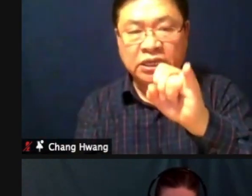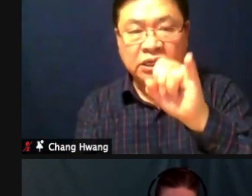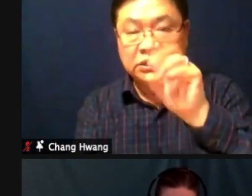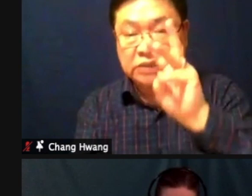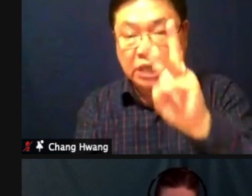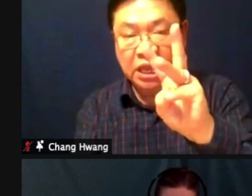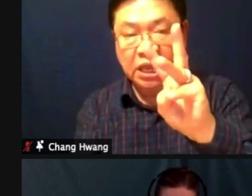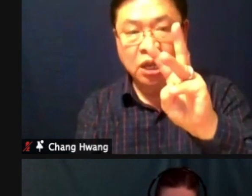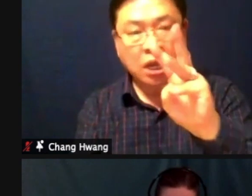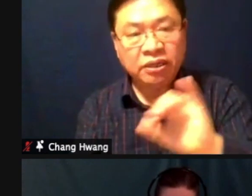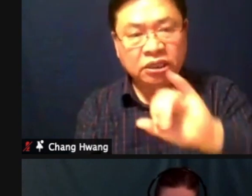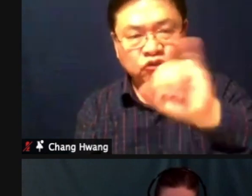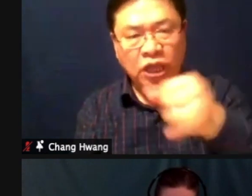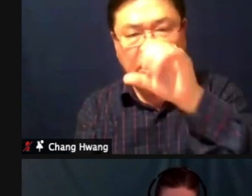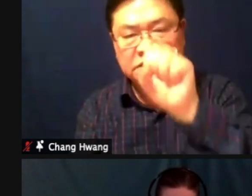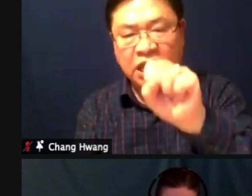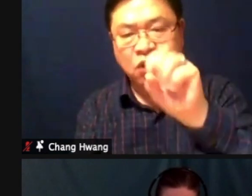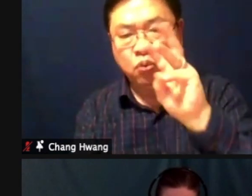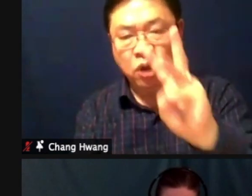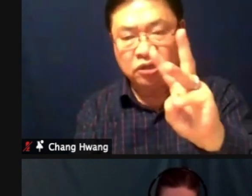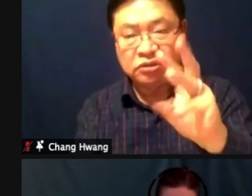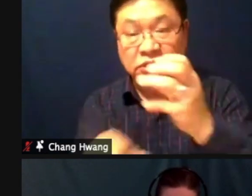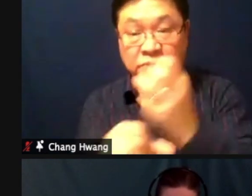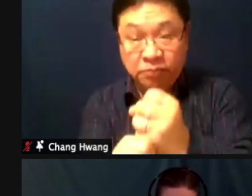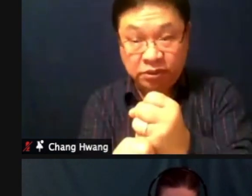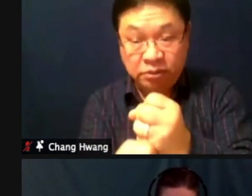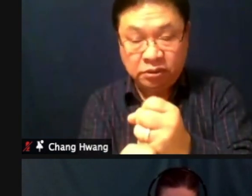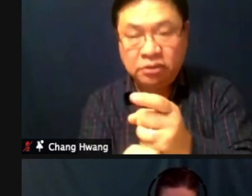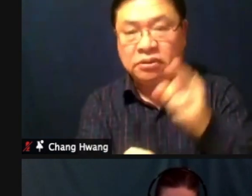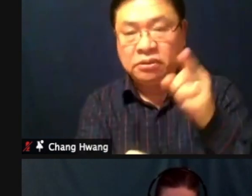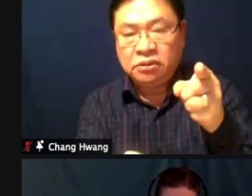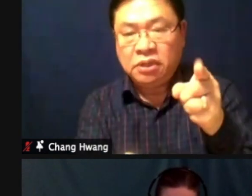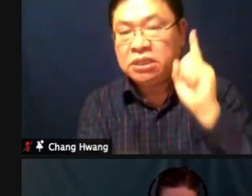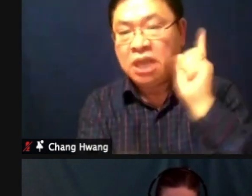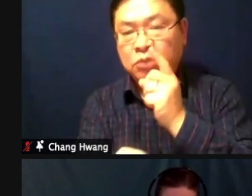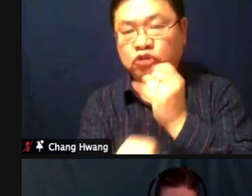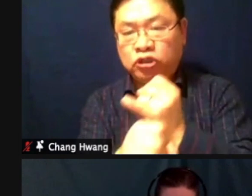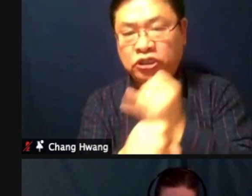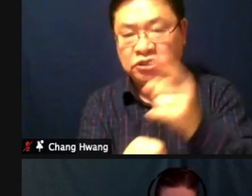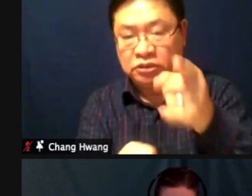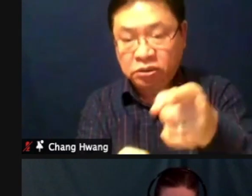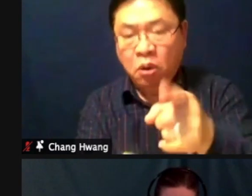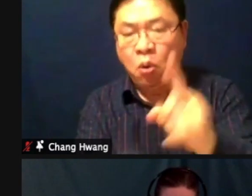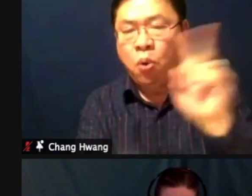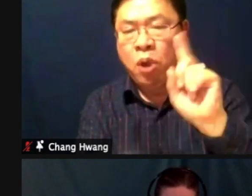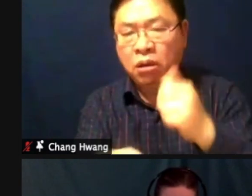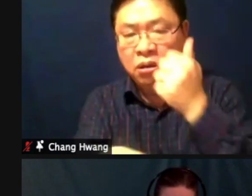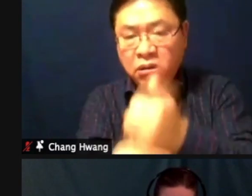I will abbreviate it as JSW rather than finger spelling out Seng Wang every